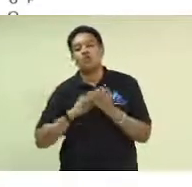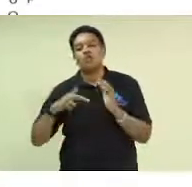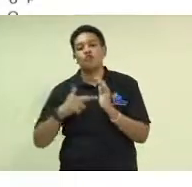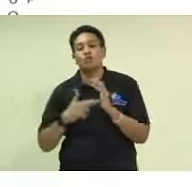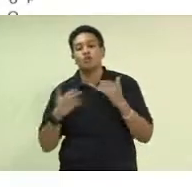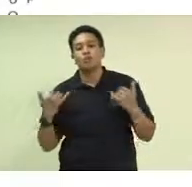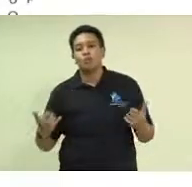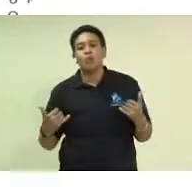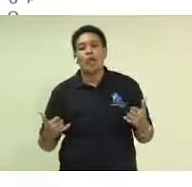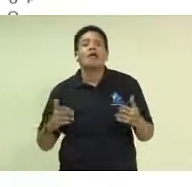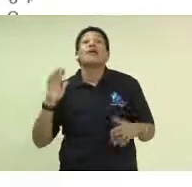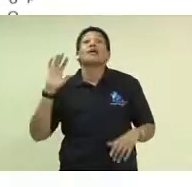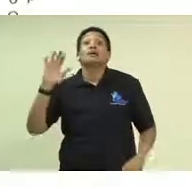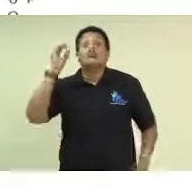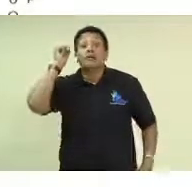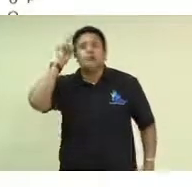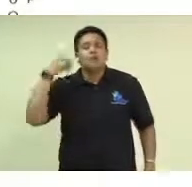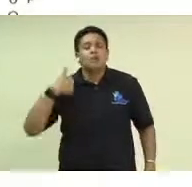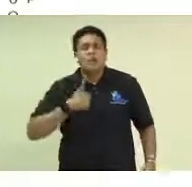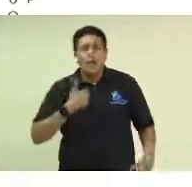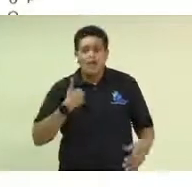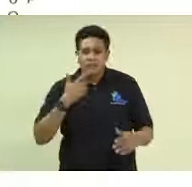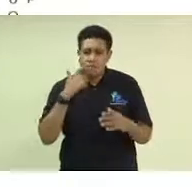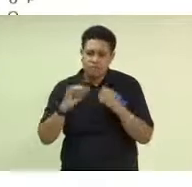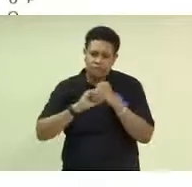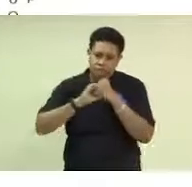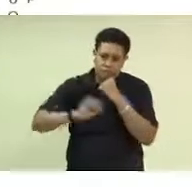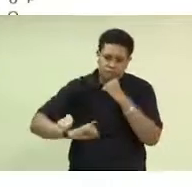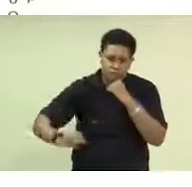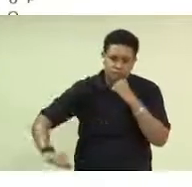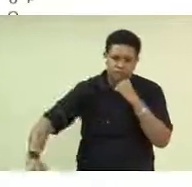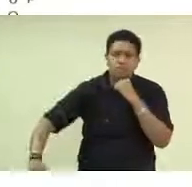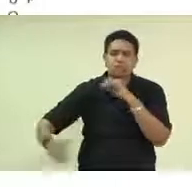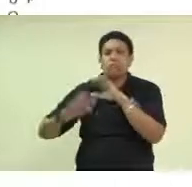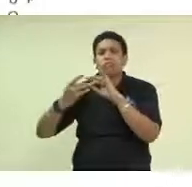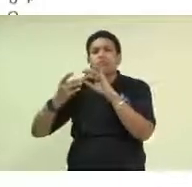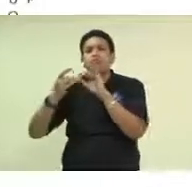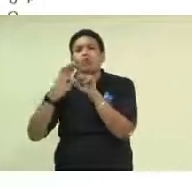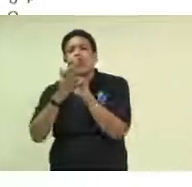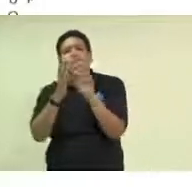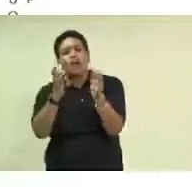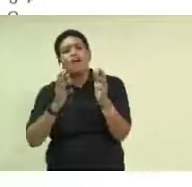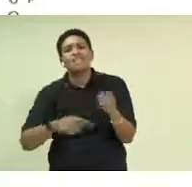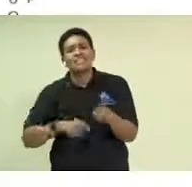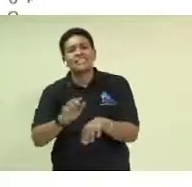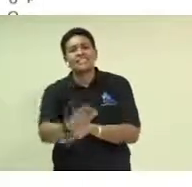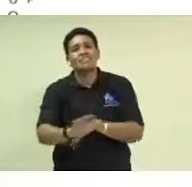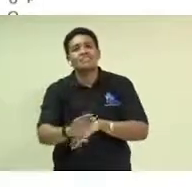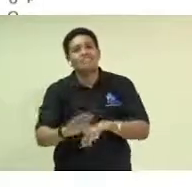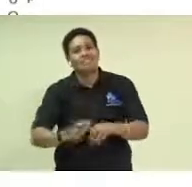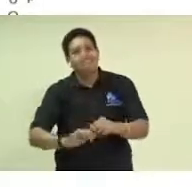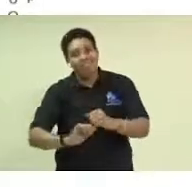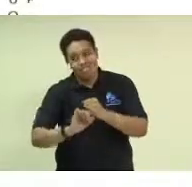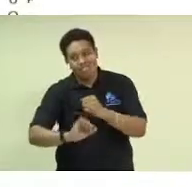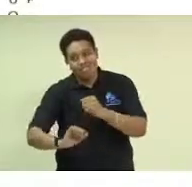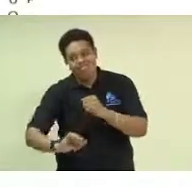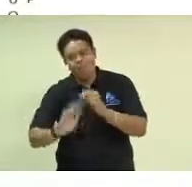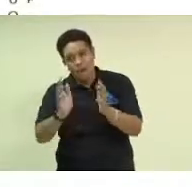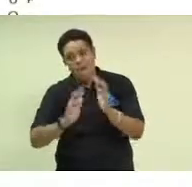today. We've had a fairly extended COVID conversation this evening because there's a lot to talk